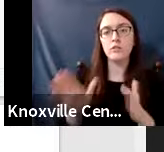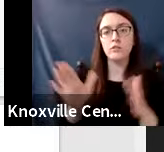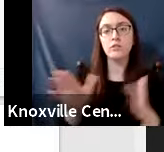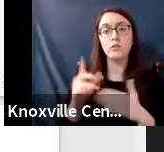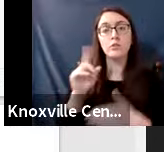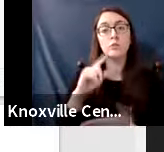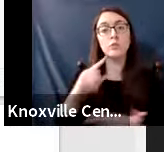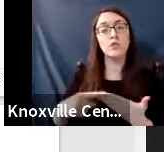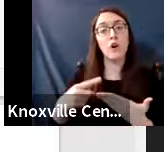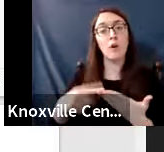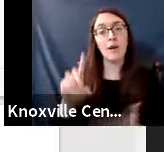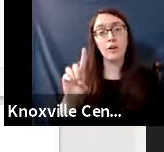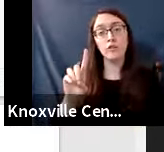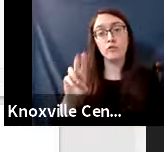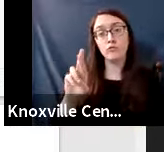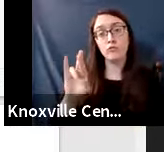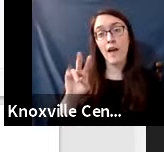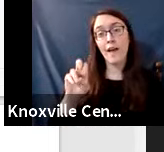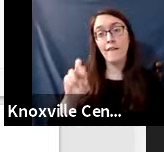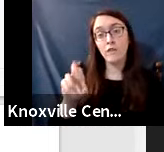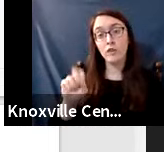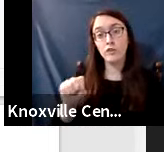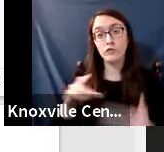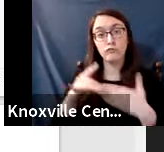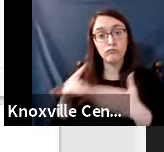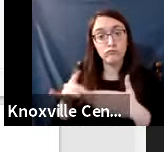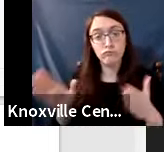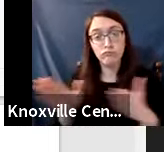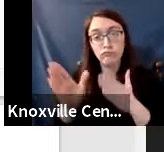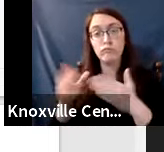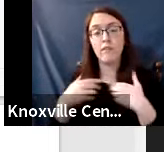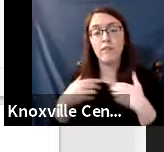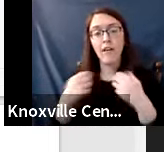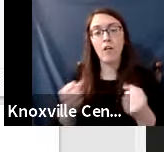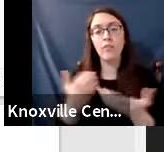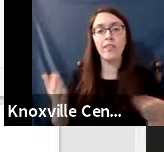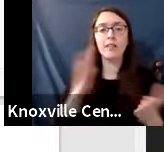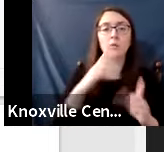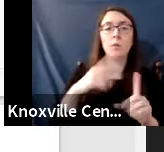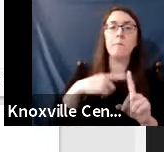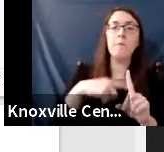positively or negatively impact our health. And as you can see by this diagram,